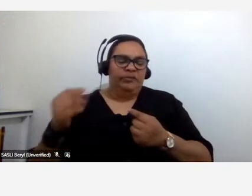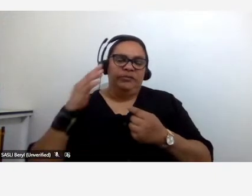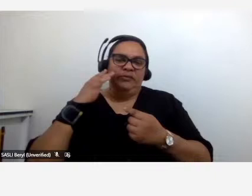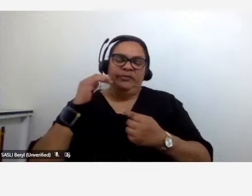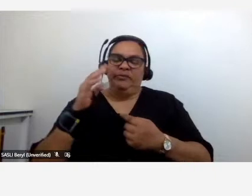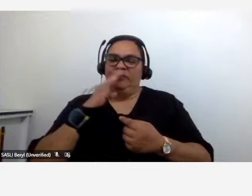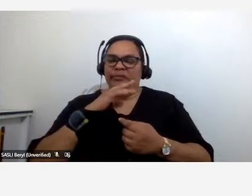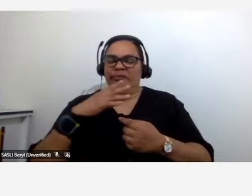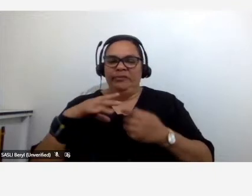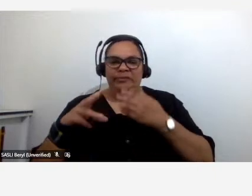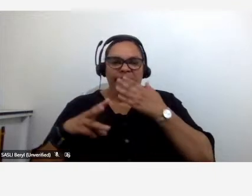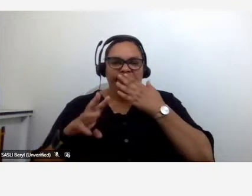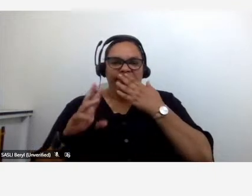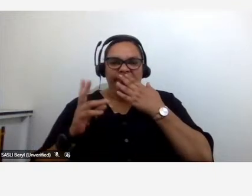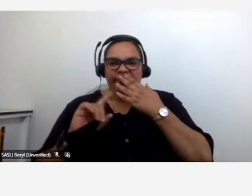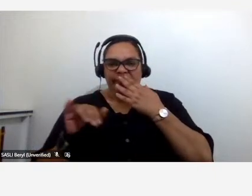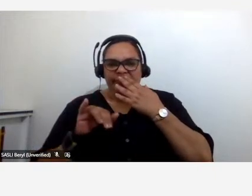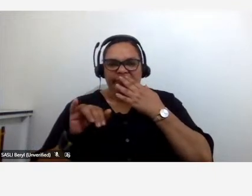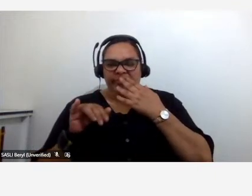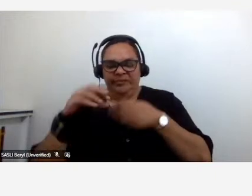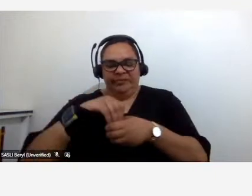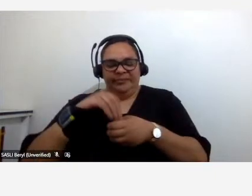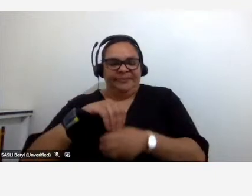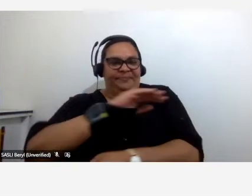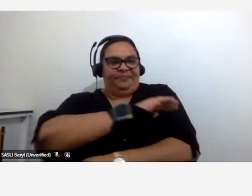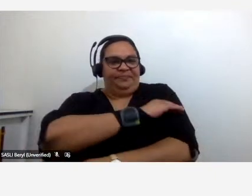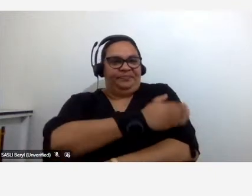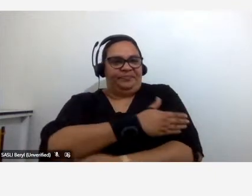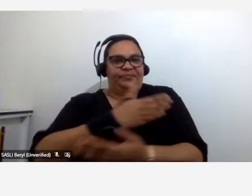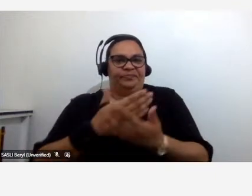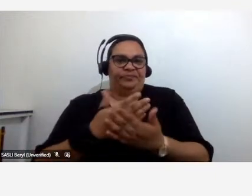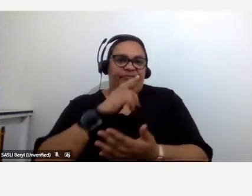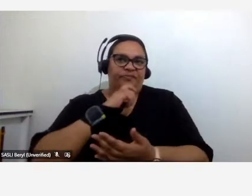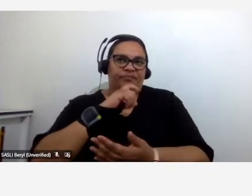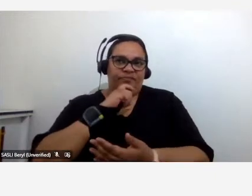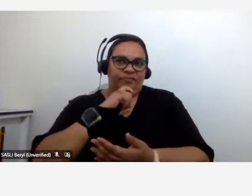no way with which internal capacity could have been used?